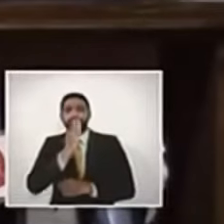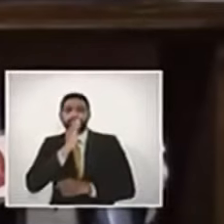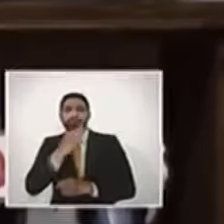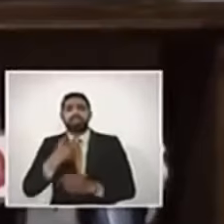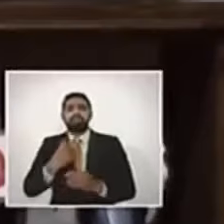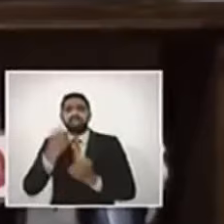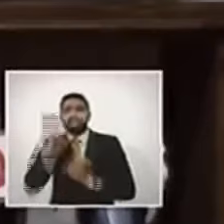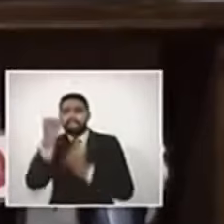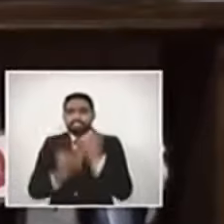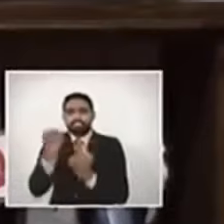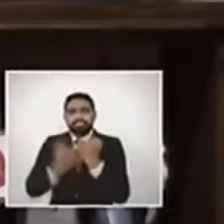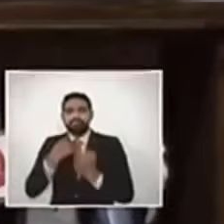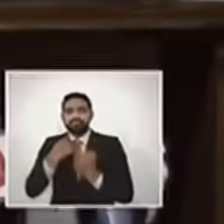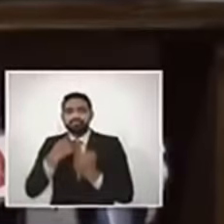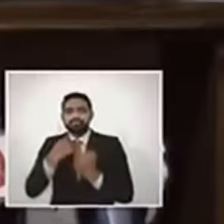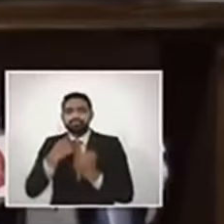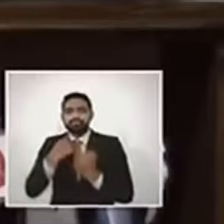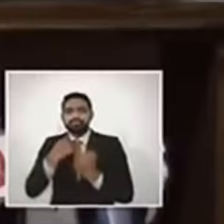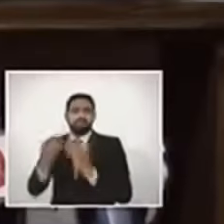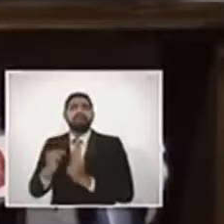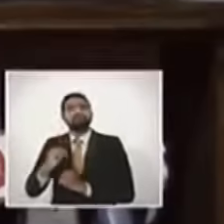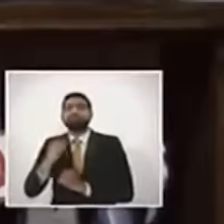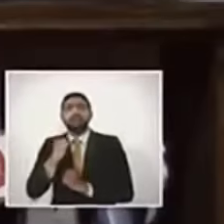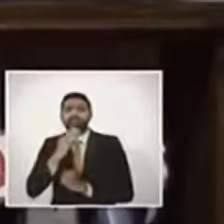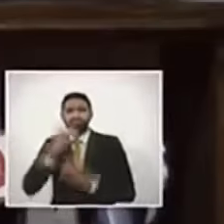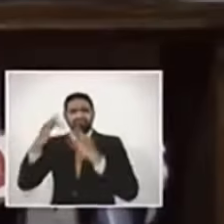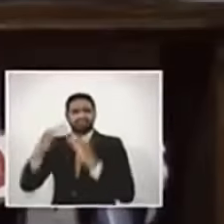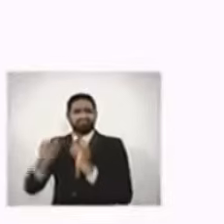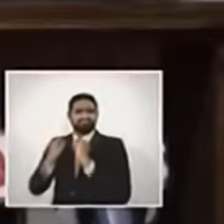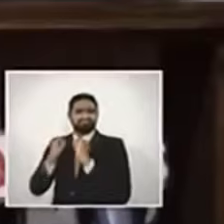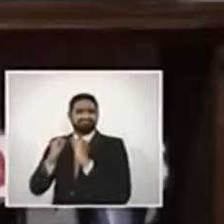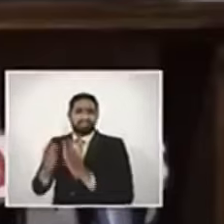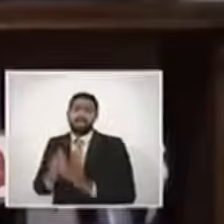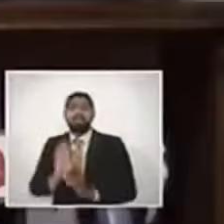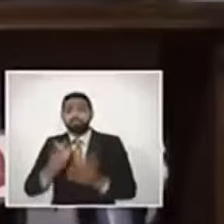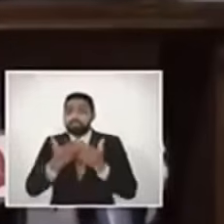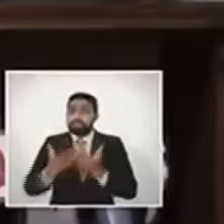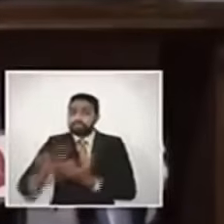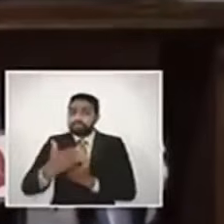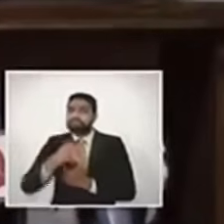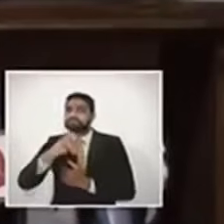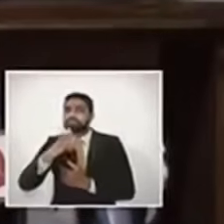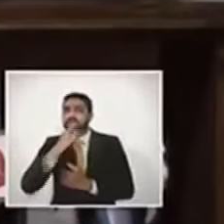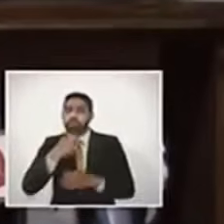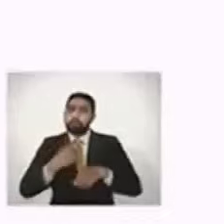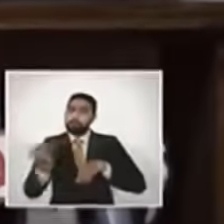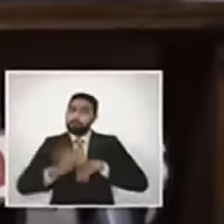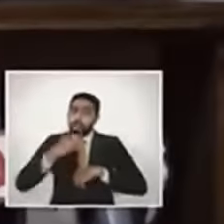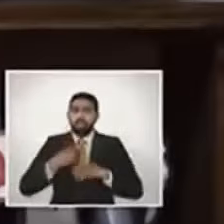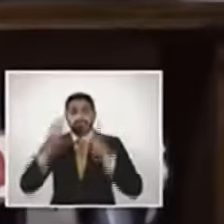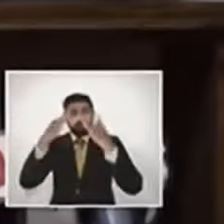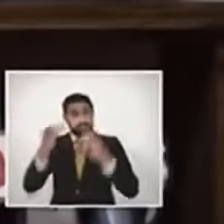experienced. But this will be one of the fundamental reasons for a power crisis when the heavy showers come to an end.